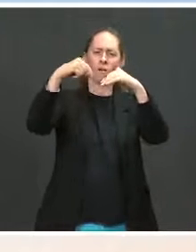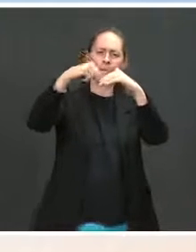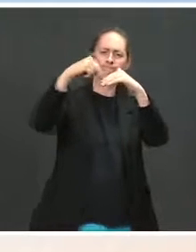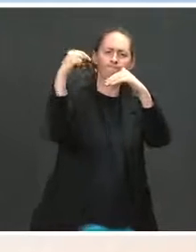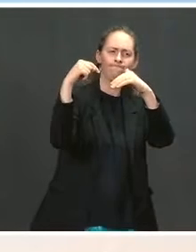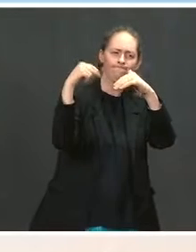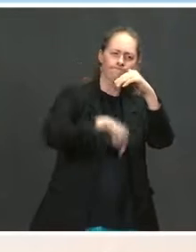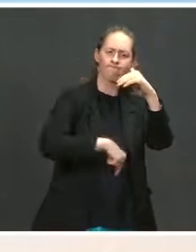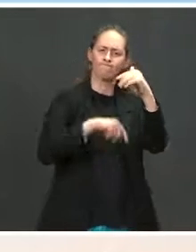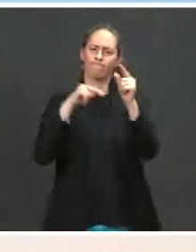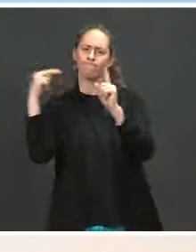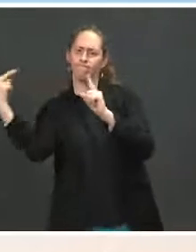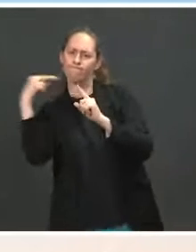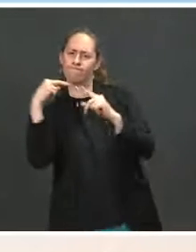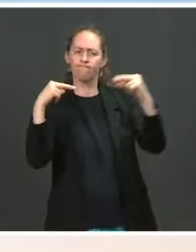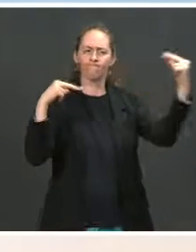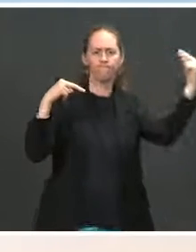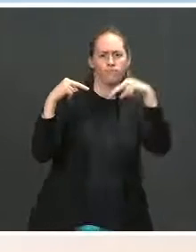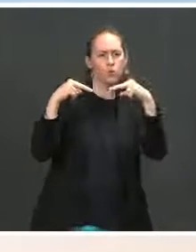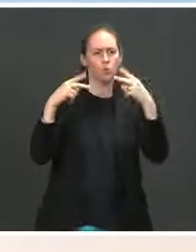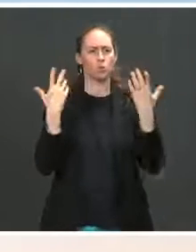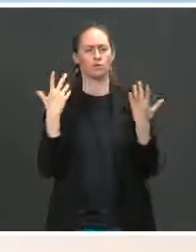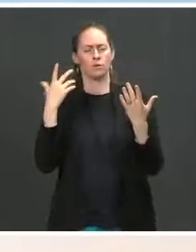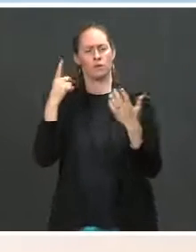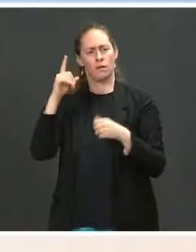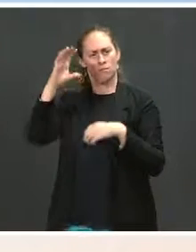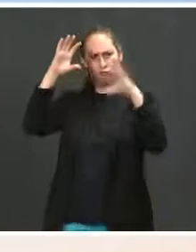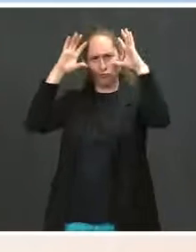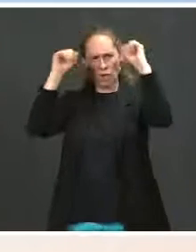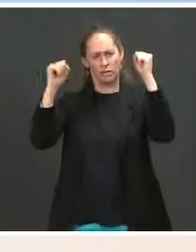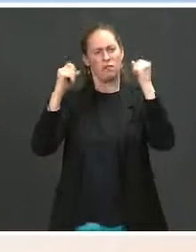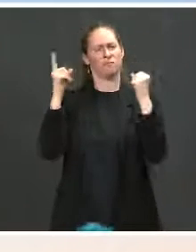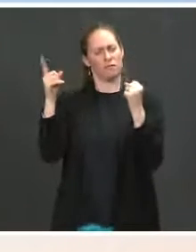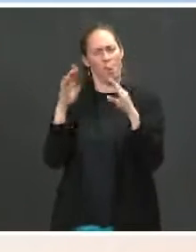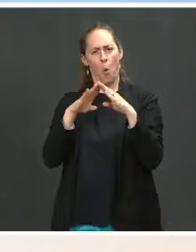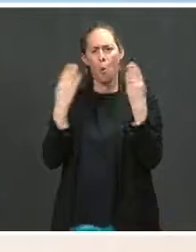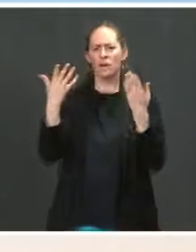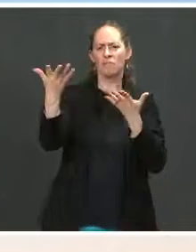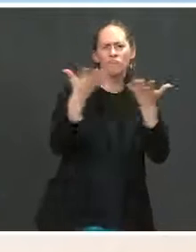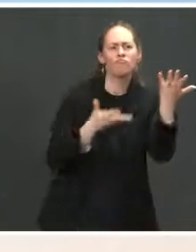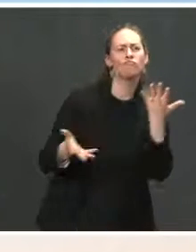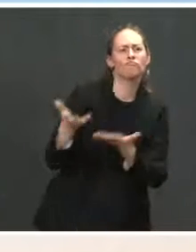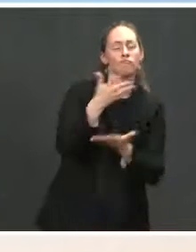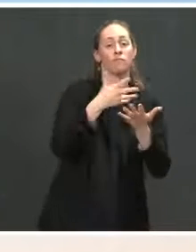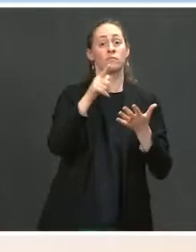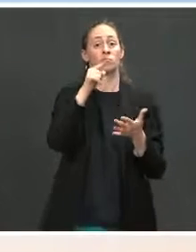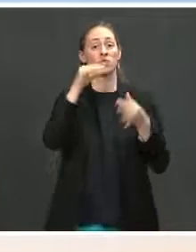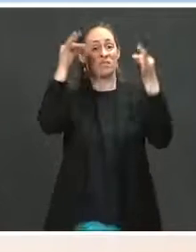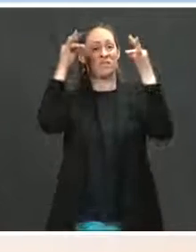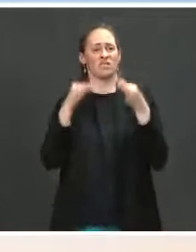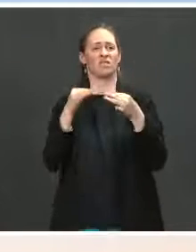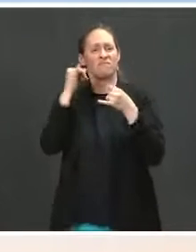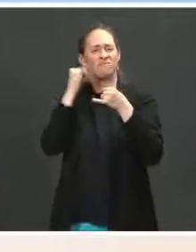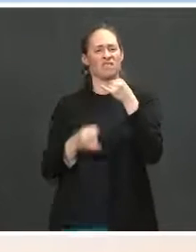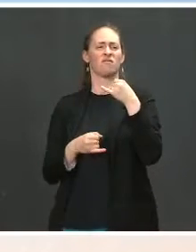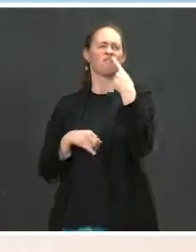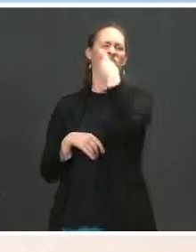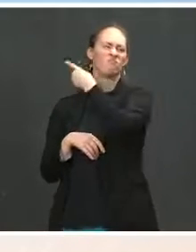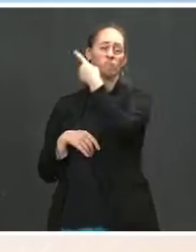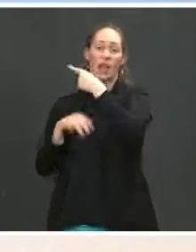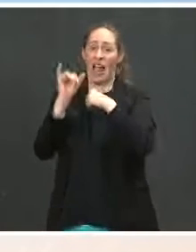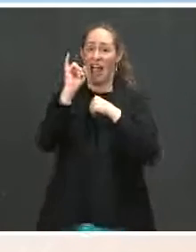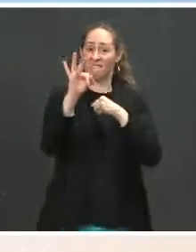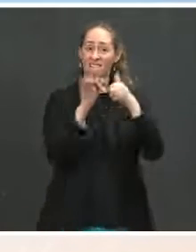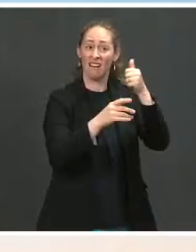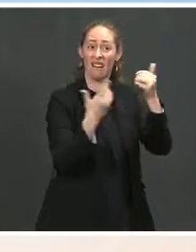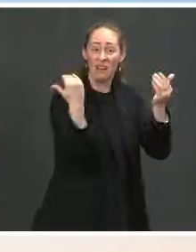He welcomed debate. And ultimately, he made the decision that because the terrorist threat has evolved, because we have done exactly